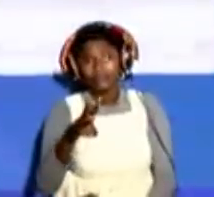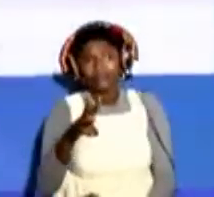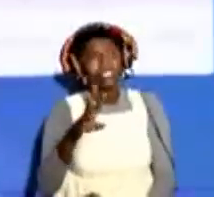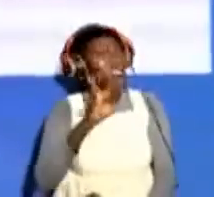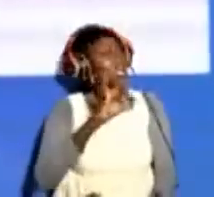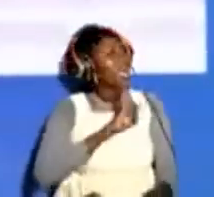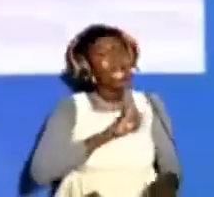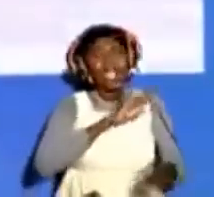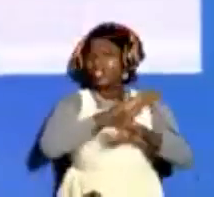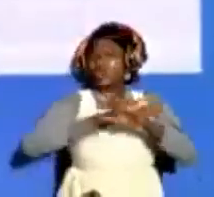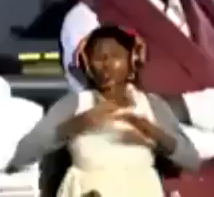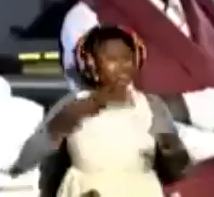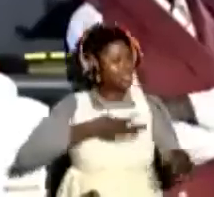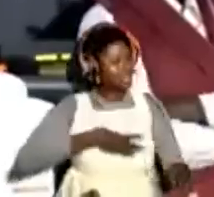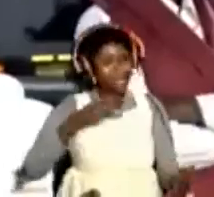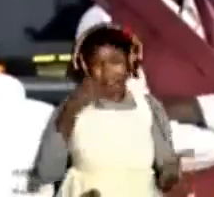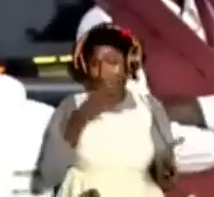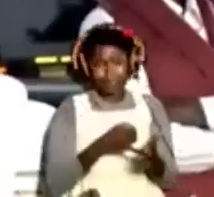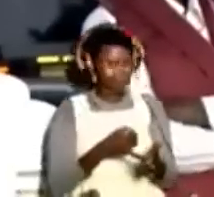I don't like it.